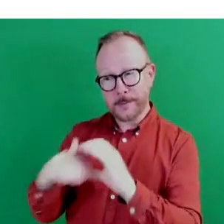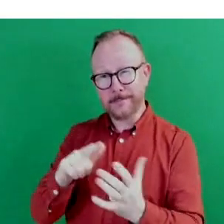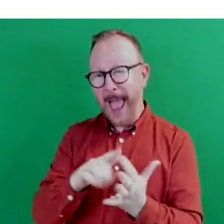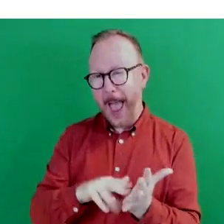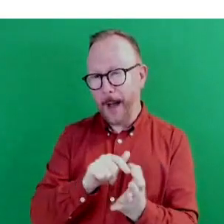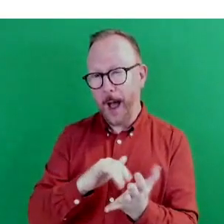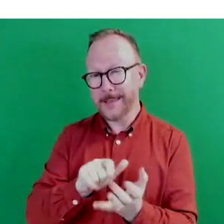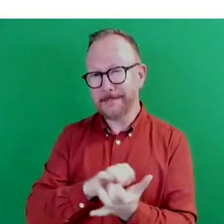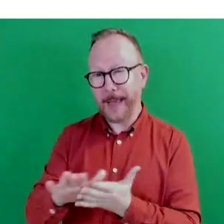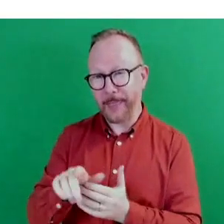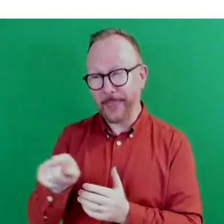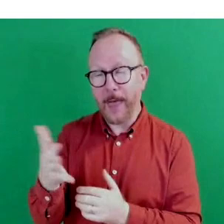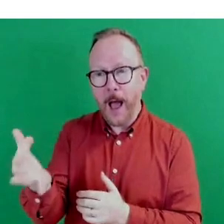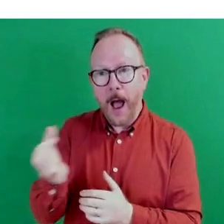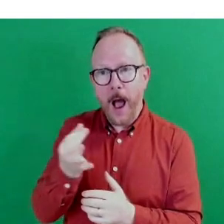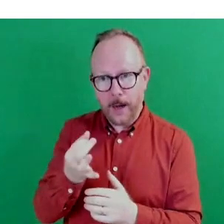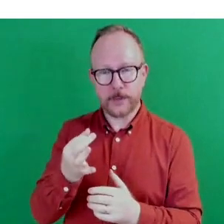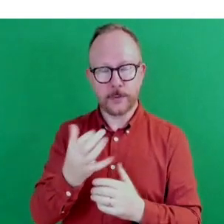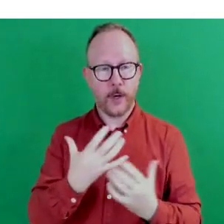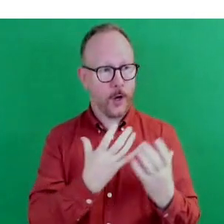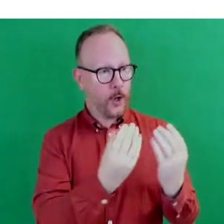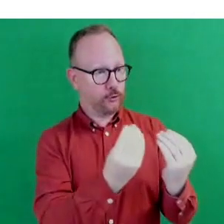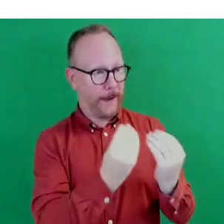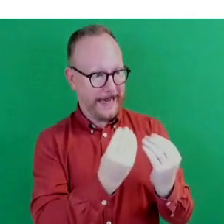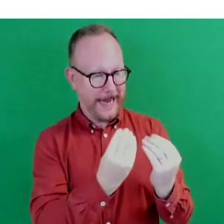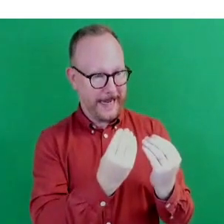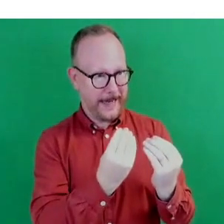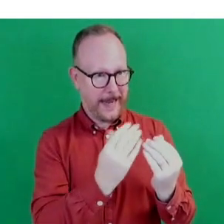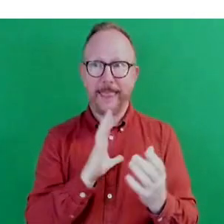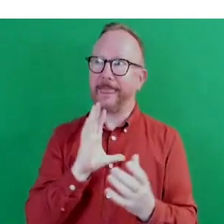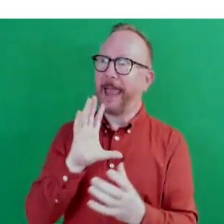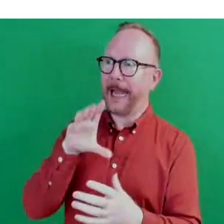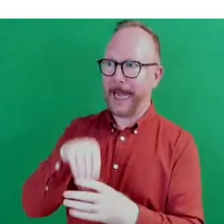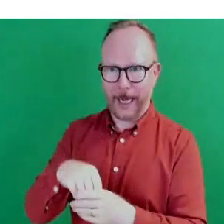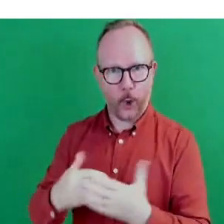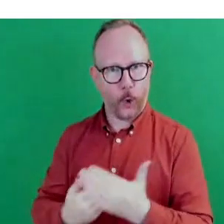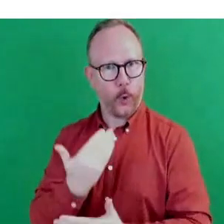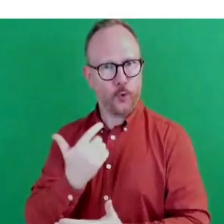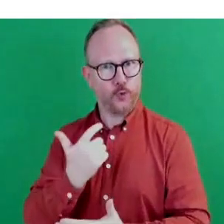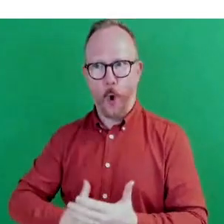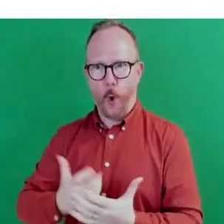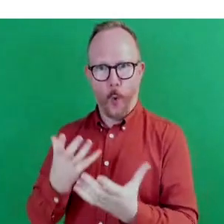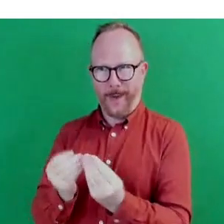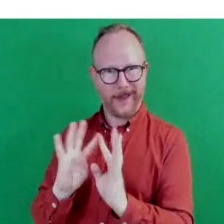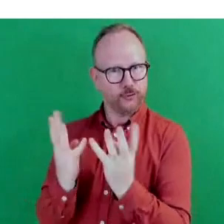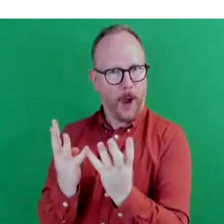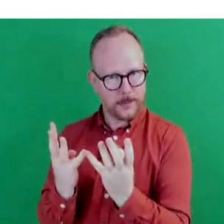role into your trust as you were training? So I suppose, what was the experience like of getting settled in at trust